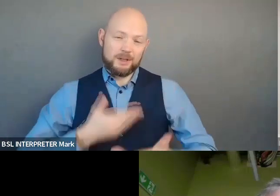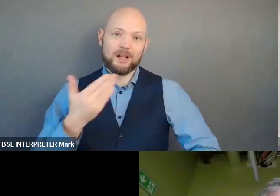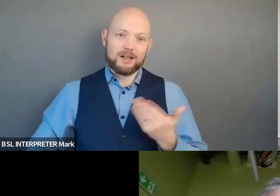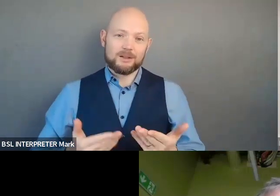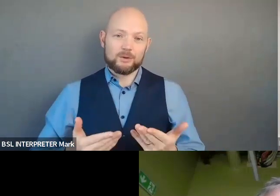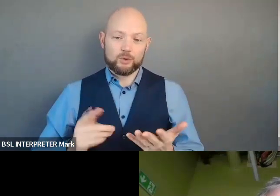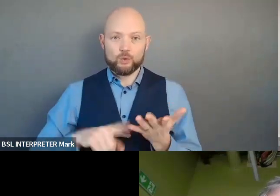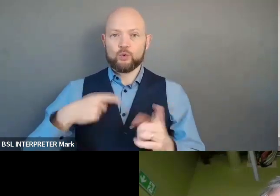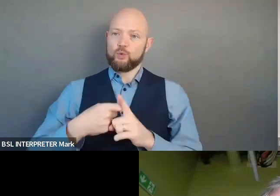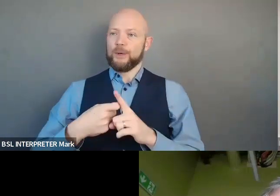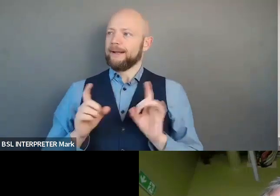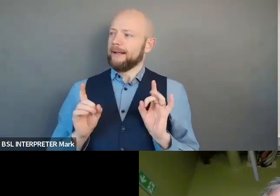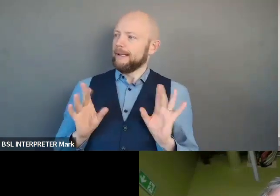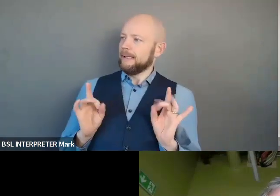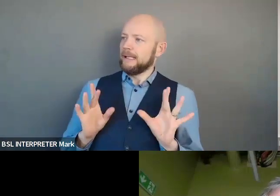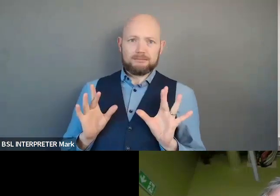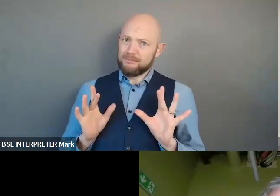UK problem, of course, it's a